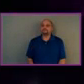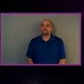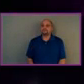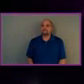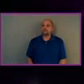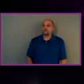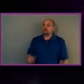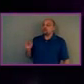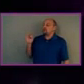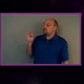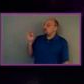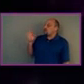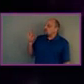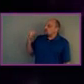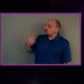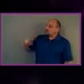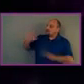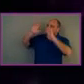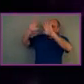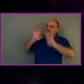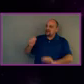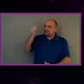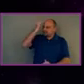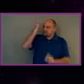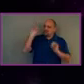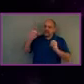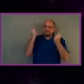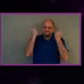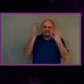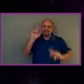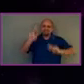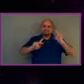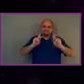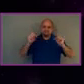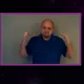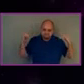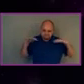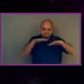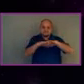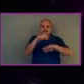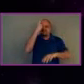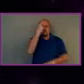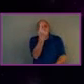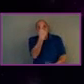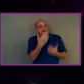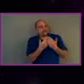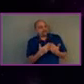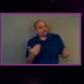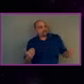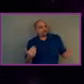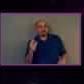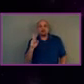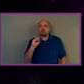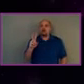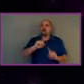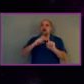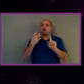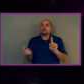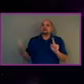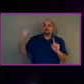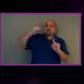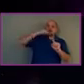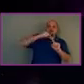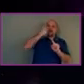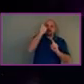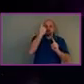Wow, that is incredible to know that so many people come together for one amazing object. But I do want to go back to an animation